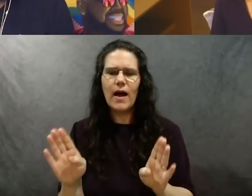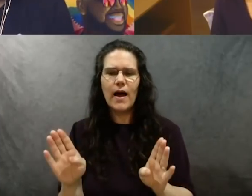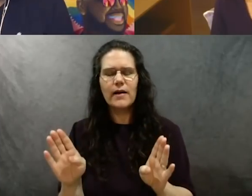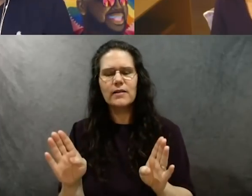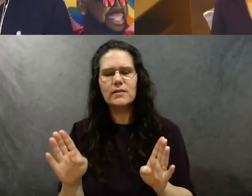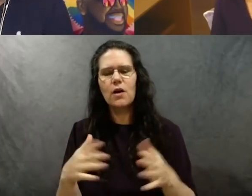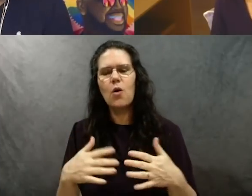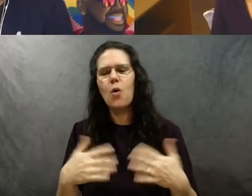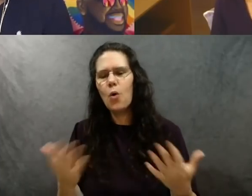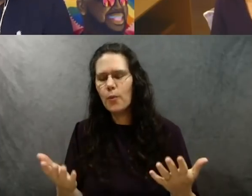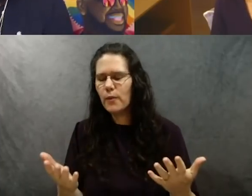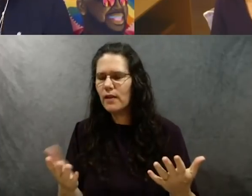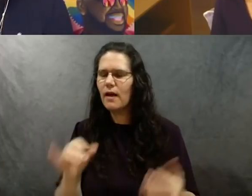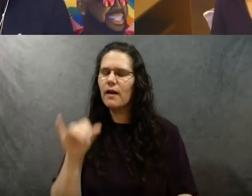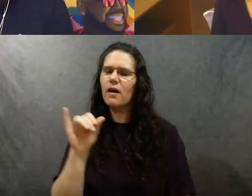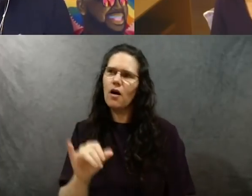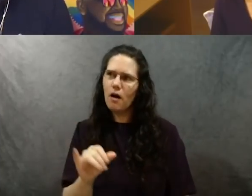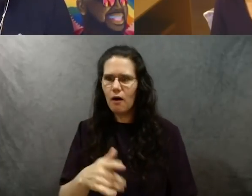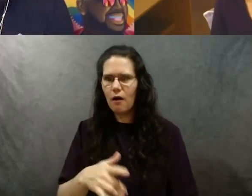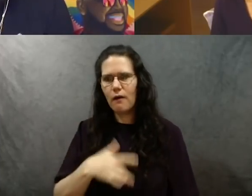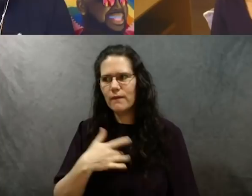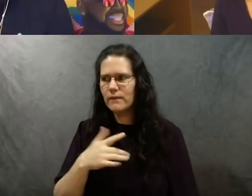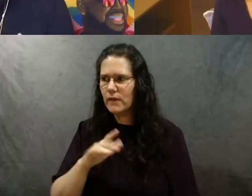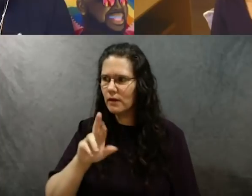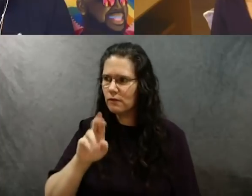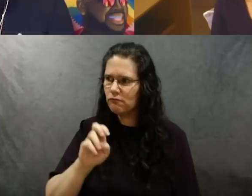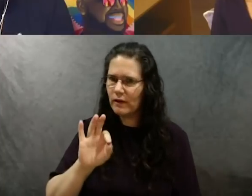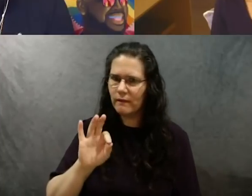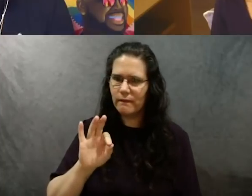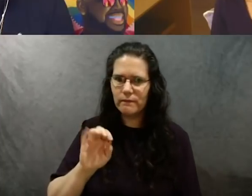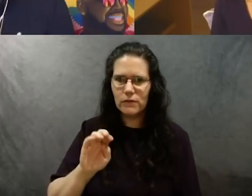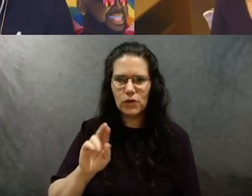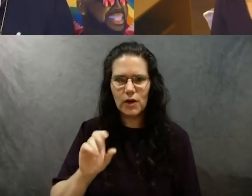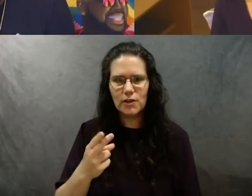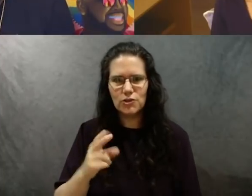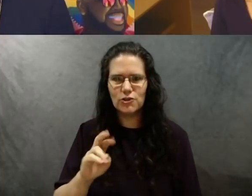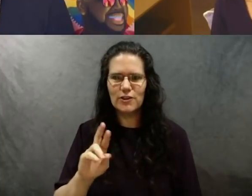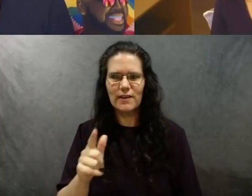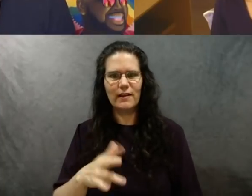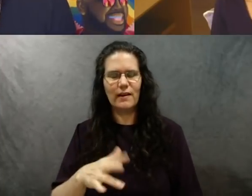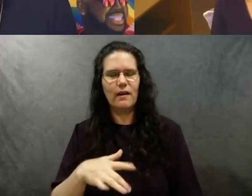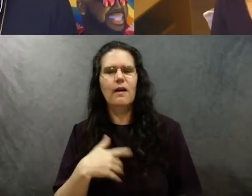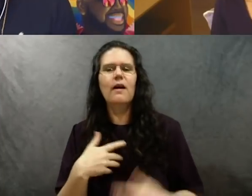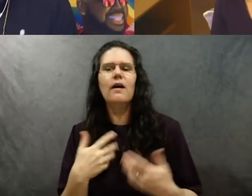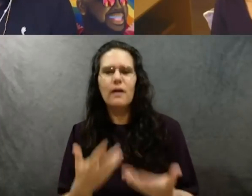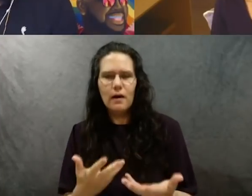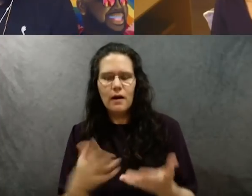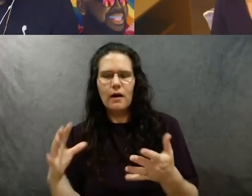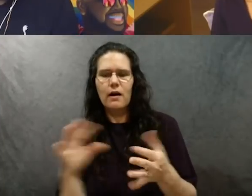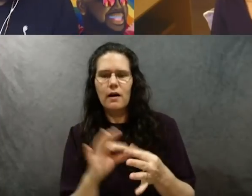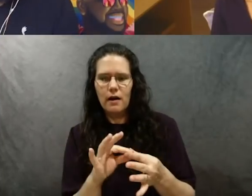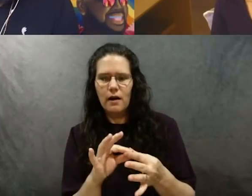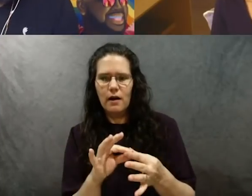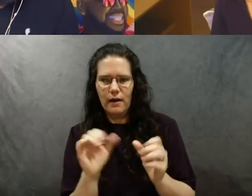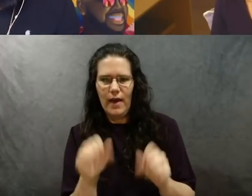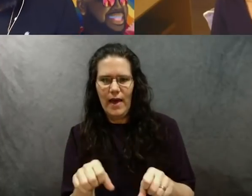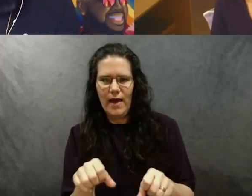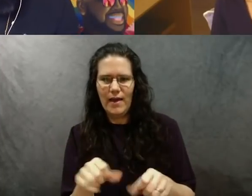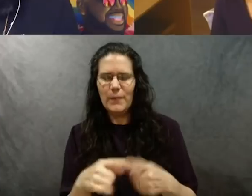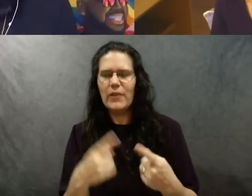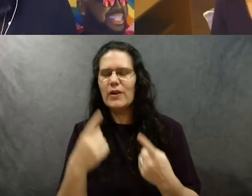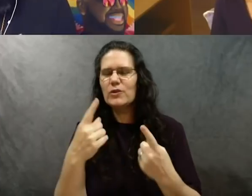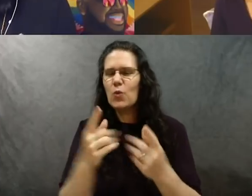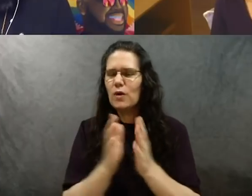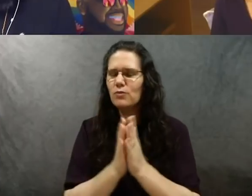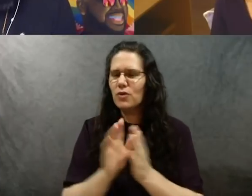this is so refreshing, you know? And you know, there's a Shanti Deva prayer